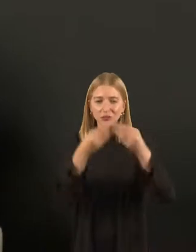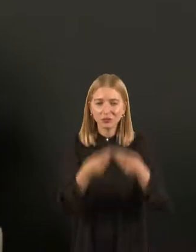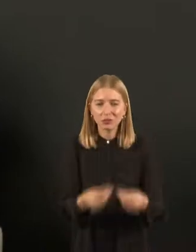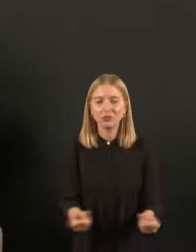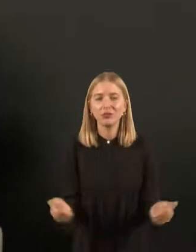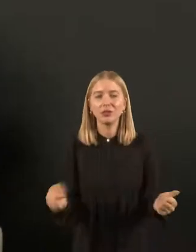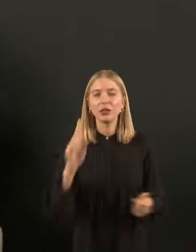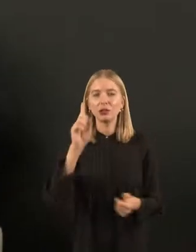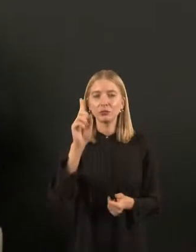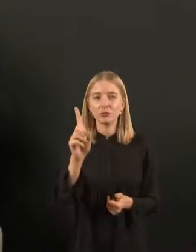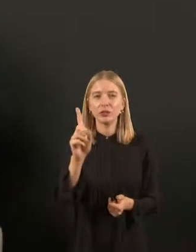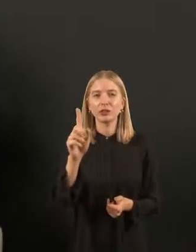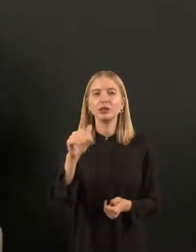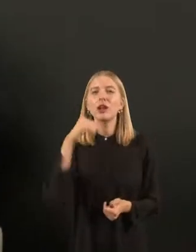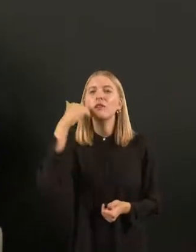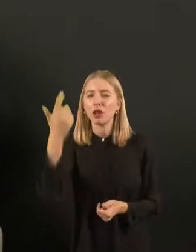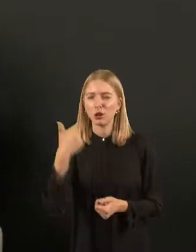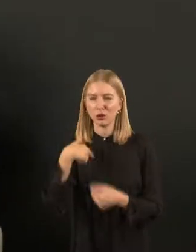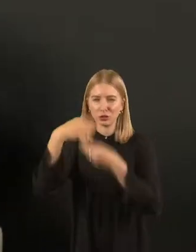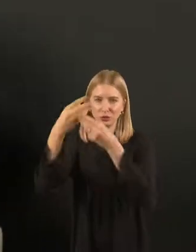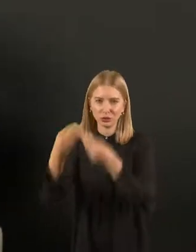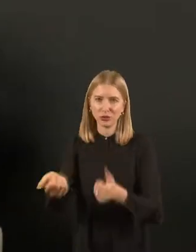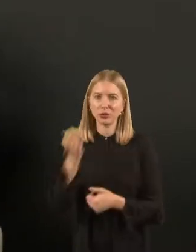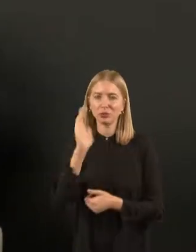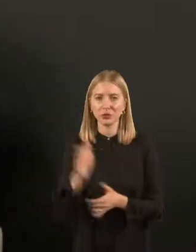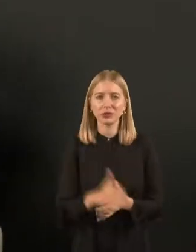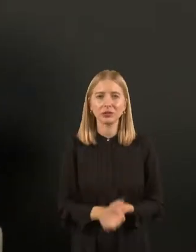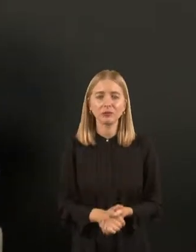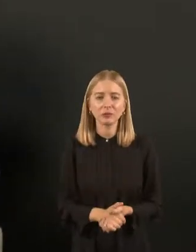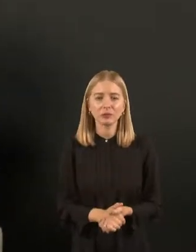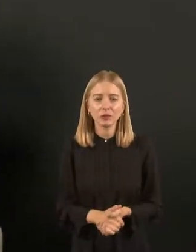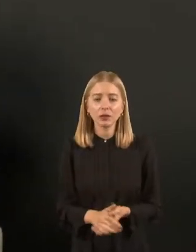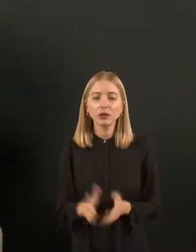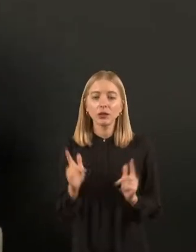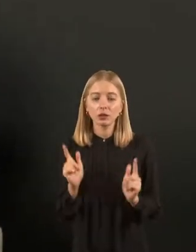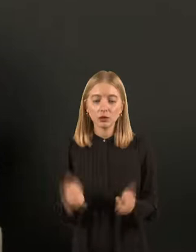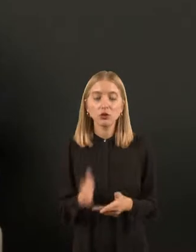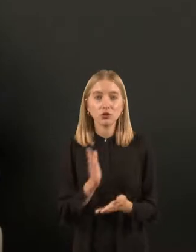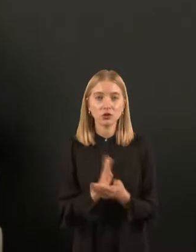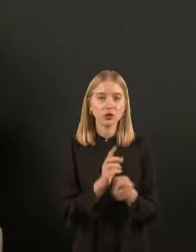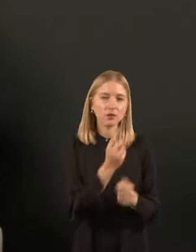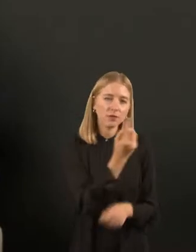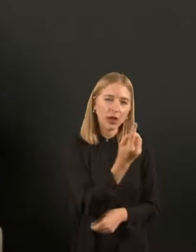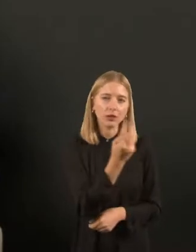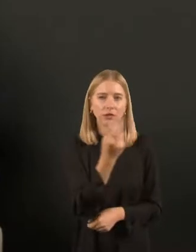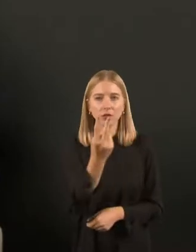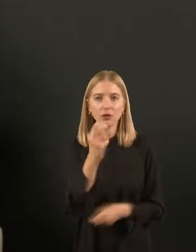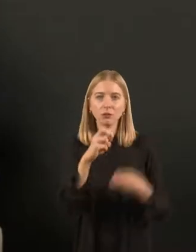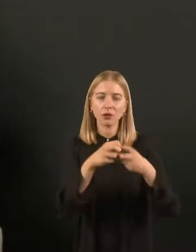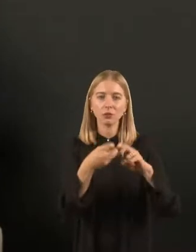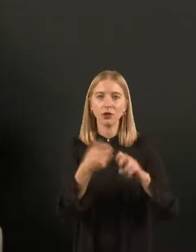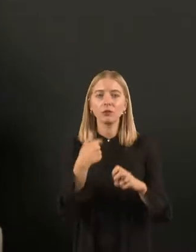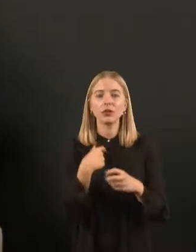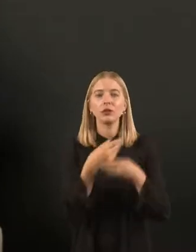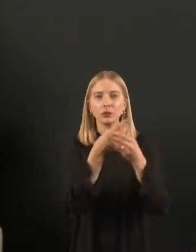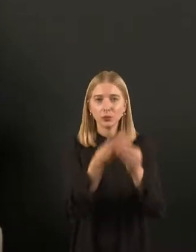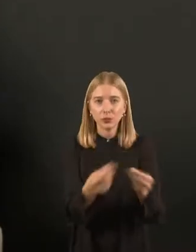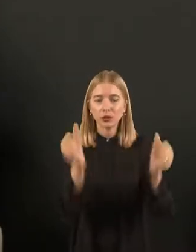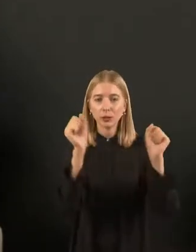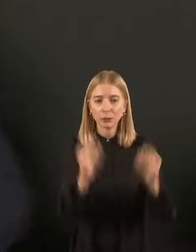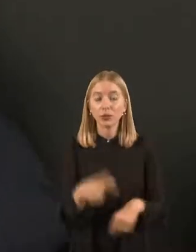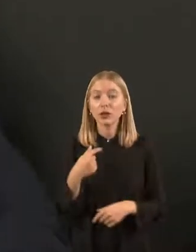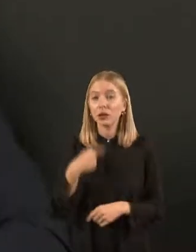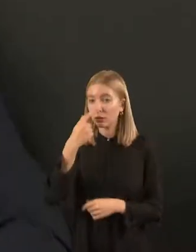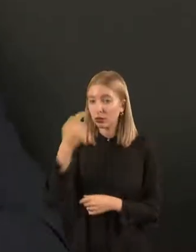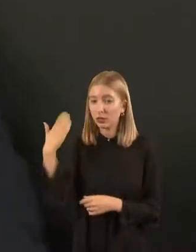Well, yes, I was about to stand up and go and solve those problems, but I will stay in this